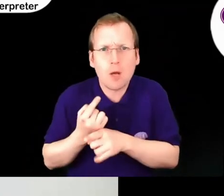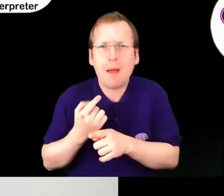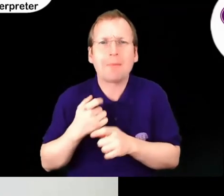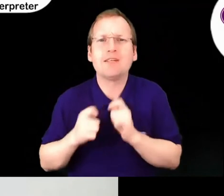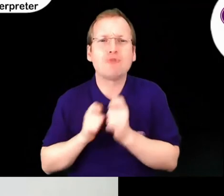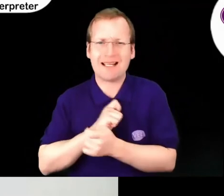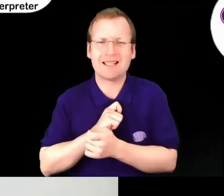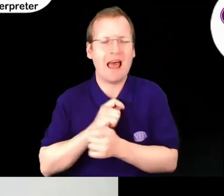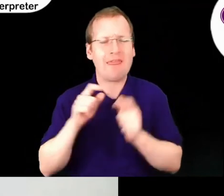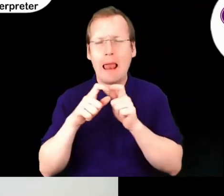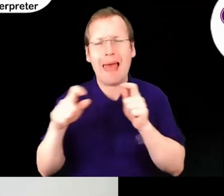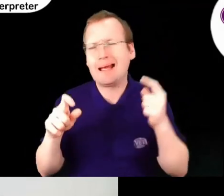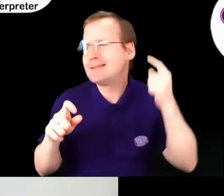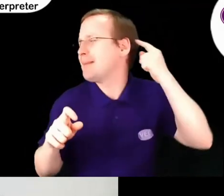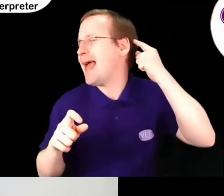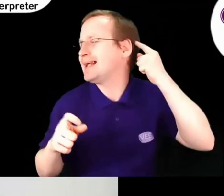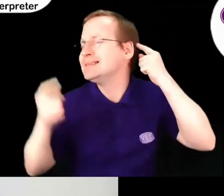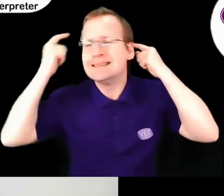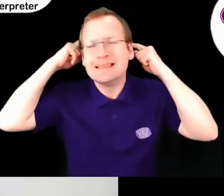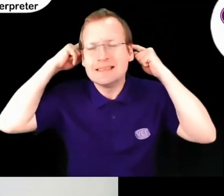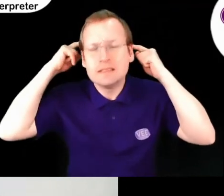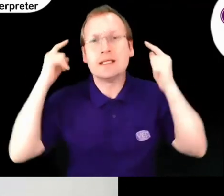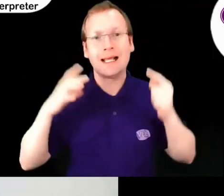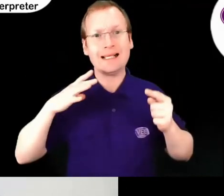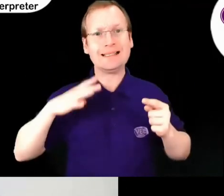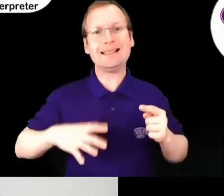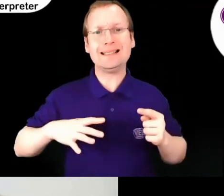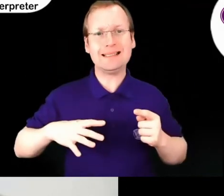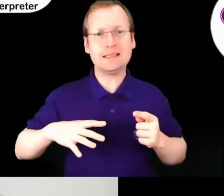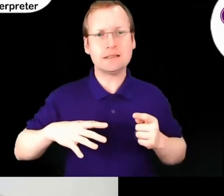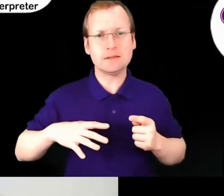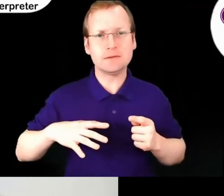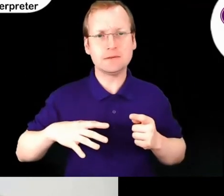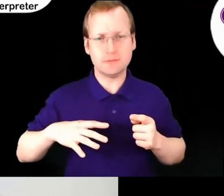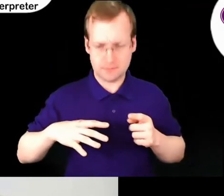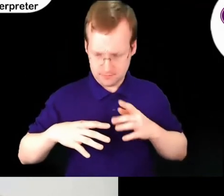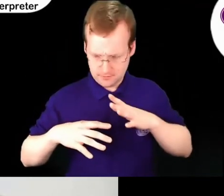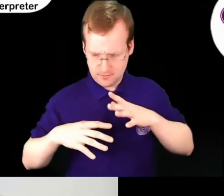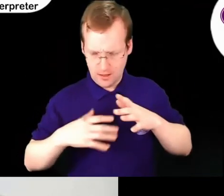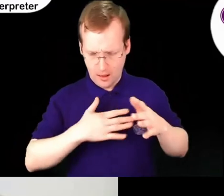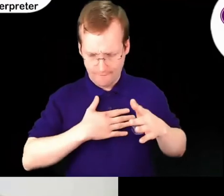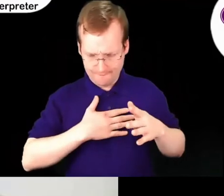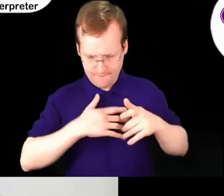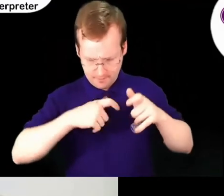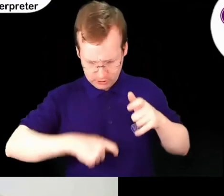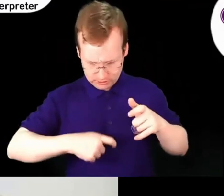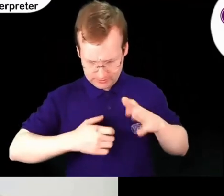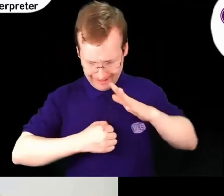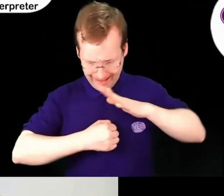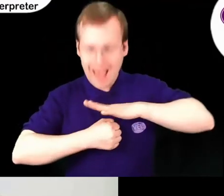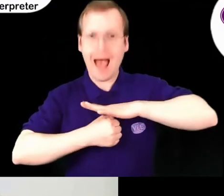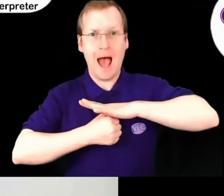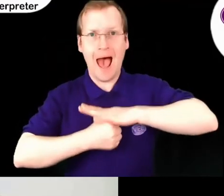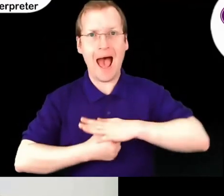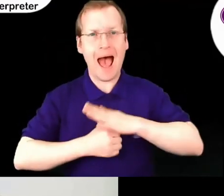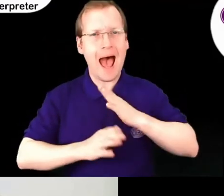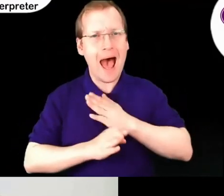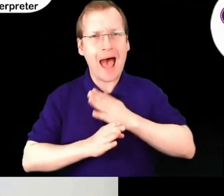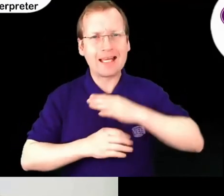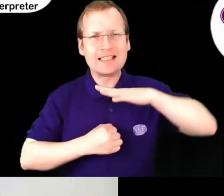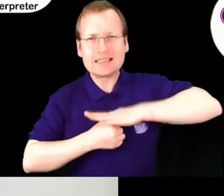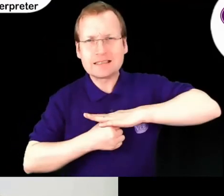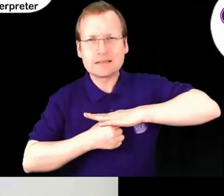comes back into my head, that sense of needing to love the you you hide. Can you remember what that meant to you when you wrote it?